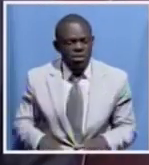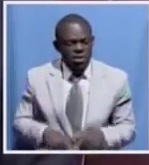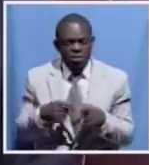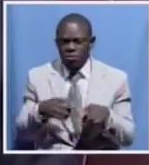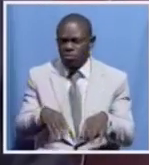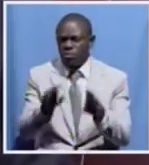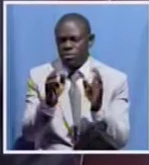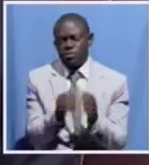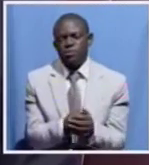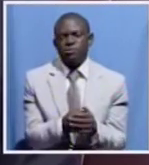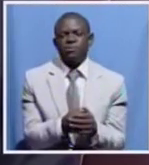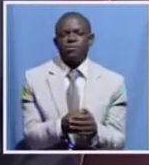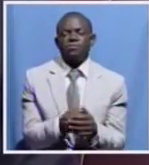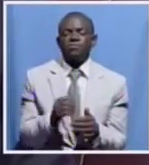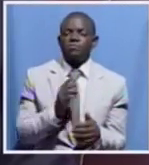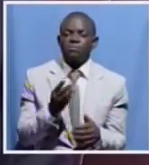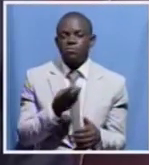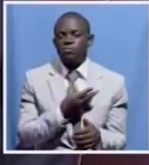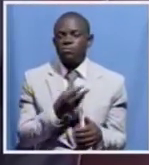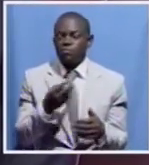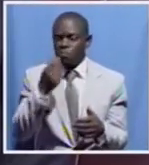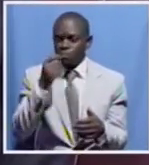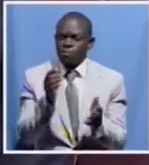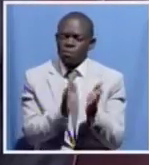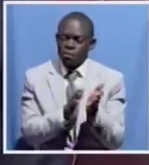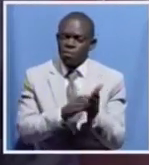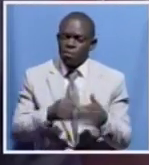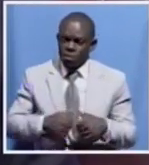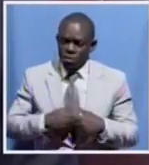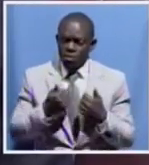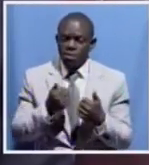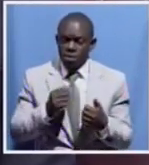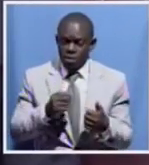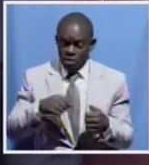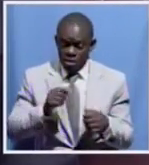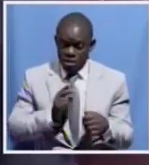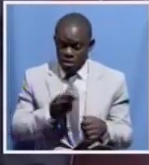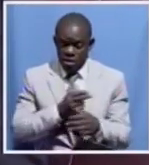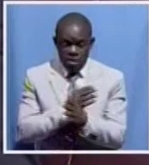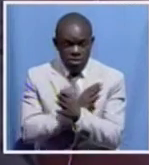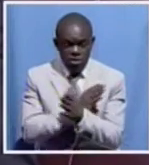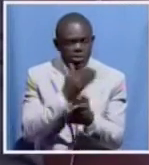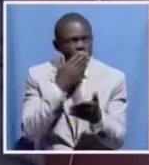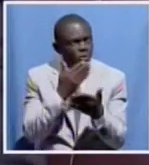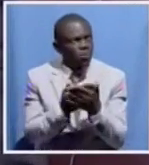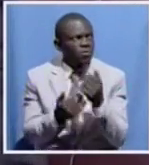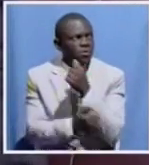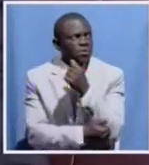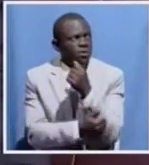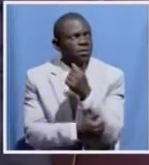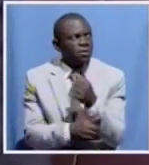say we should pat ourselves on the backs a little bit. Zambia is a great country. Zambia is a country